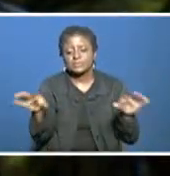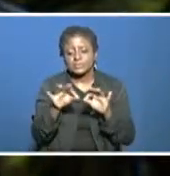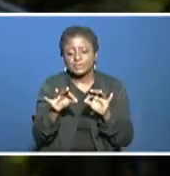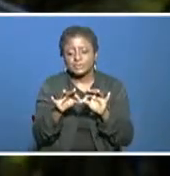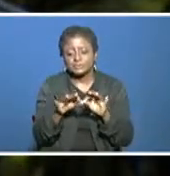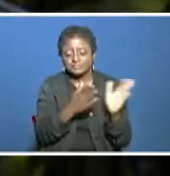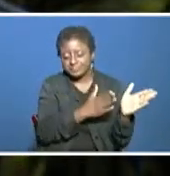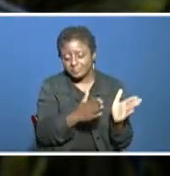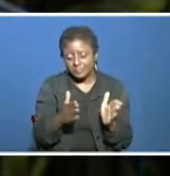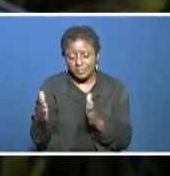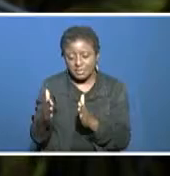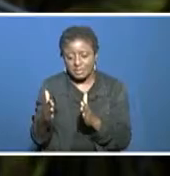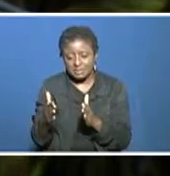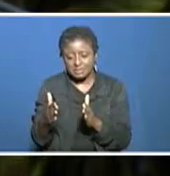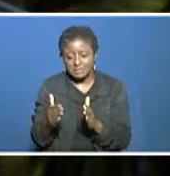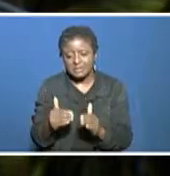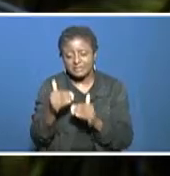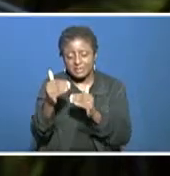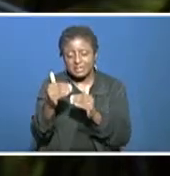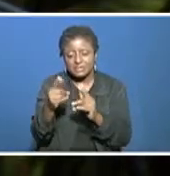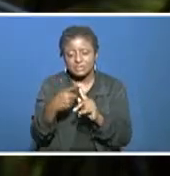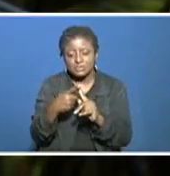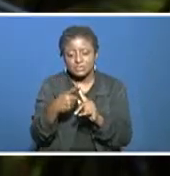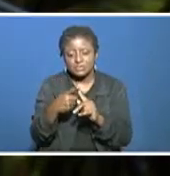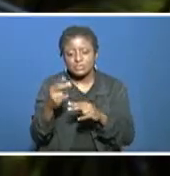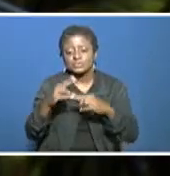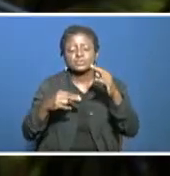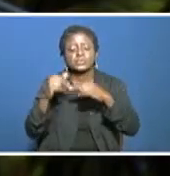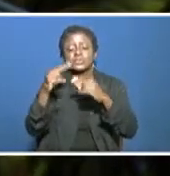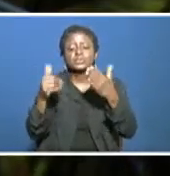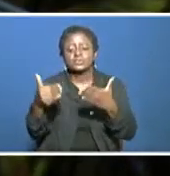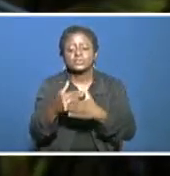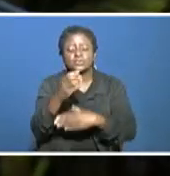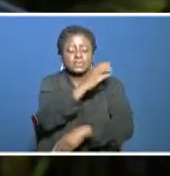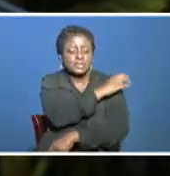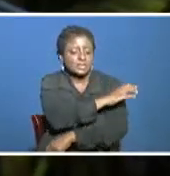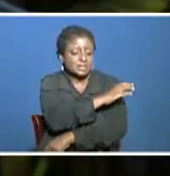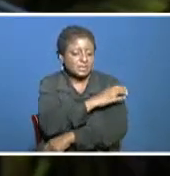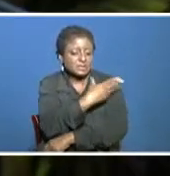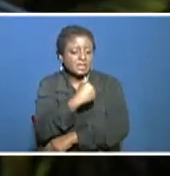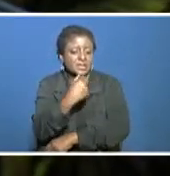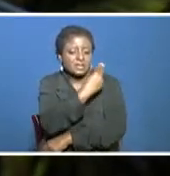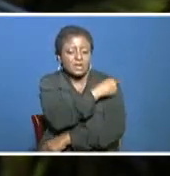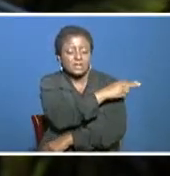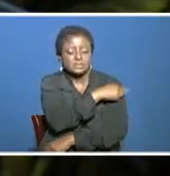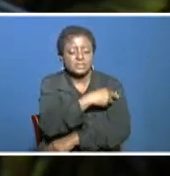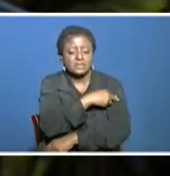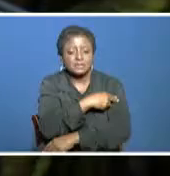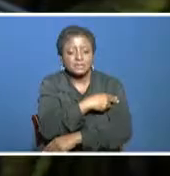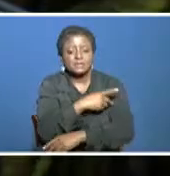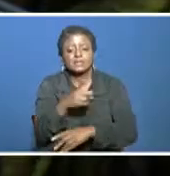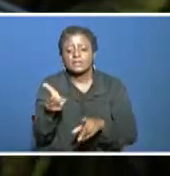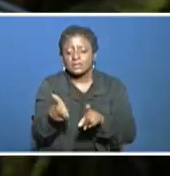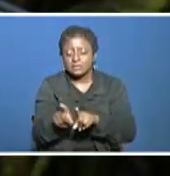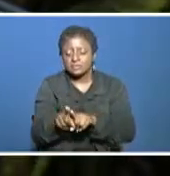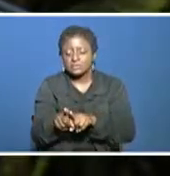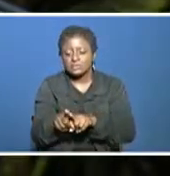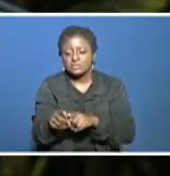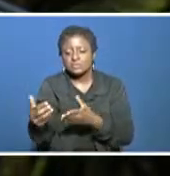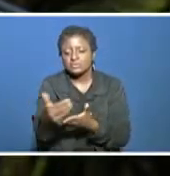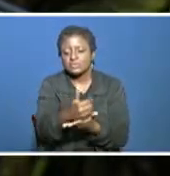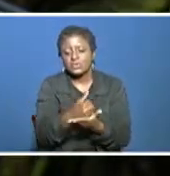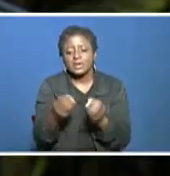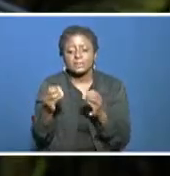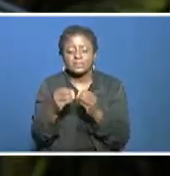well advanced to build new clinics and hospitals, but we have a bigger ambition: the recruitment of more doctors and nurses and